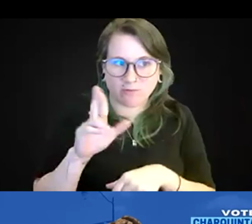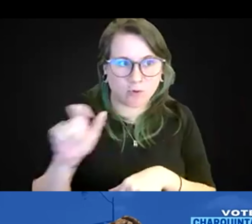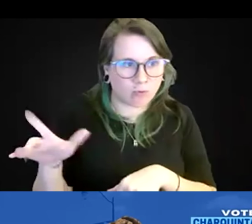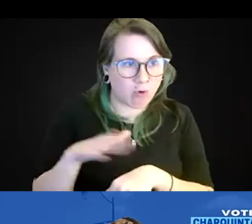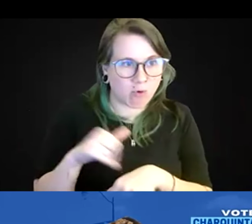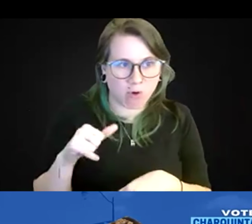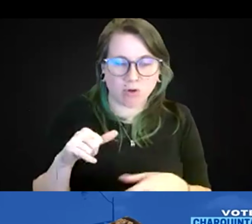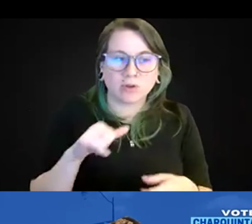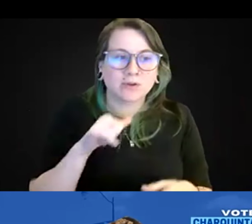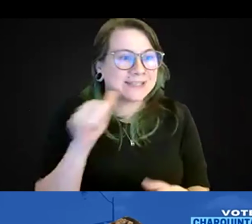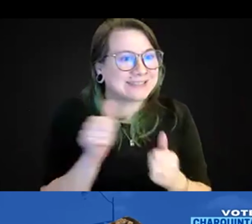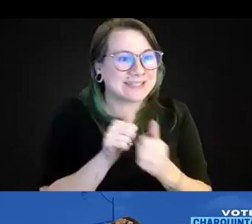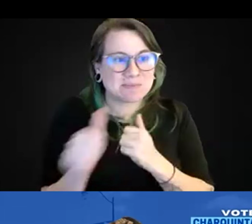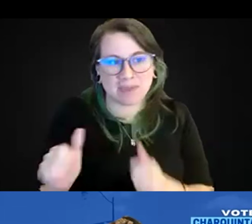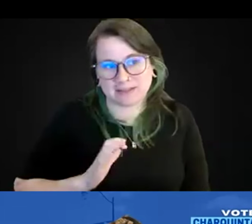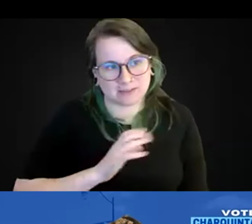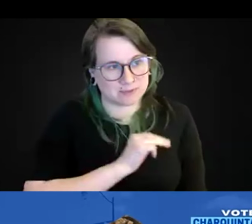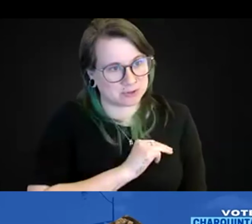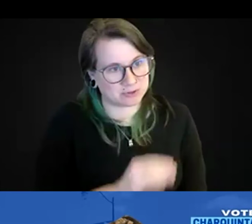it didn't pass, Commissioner.